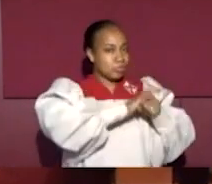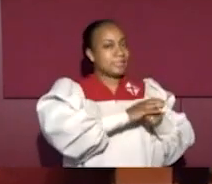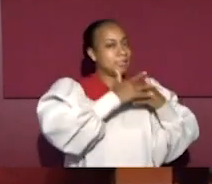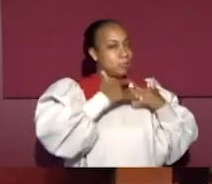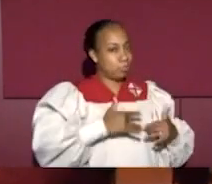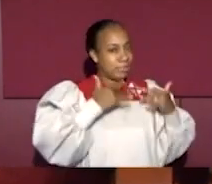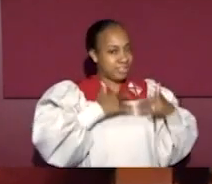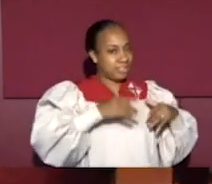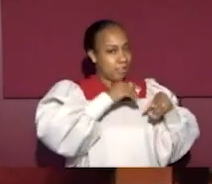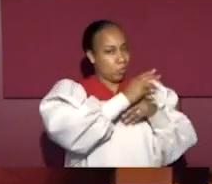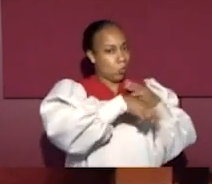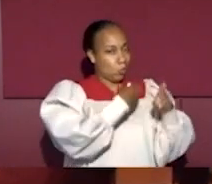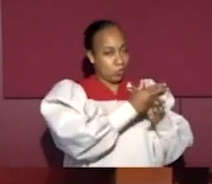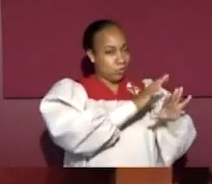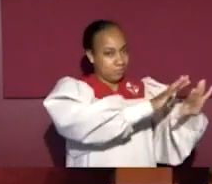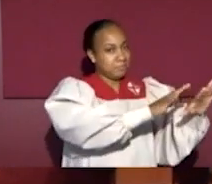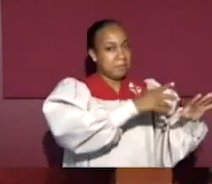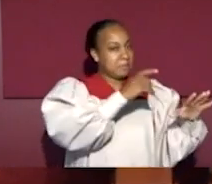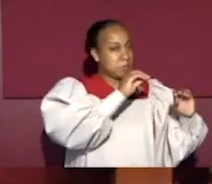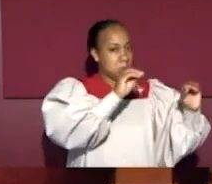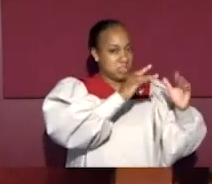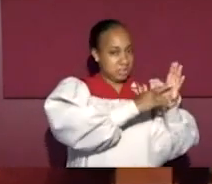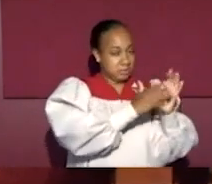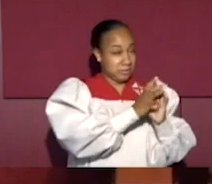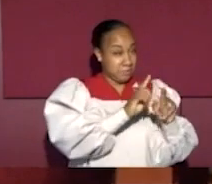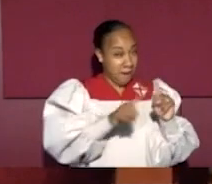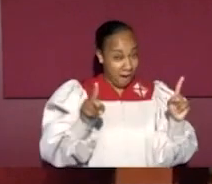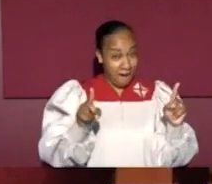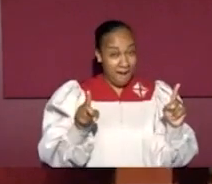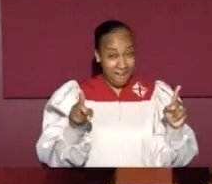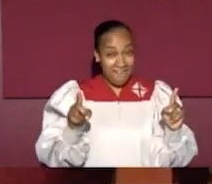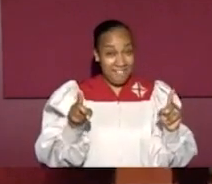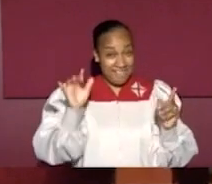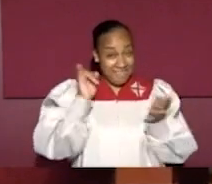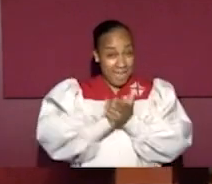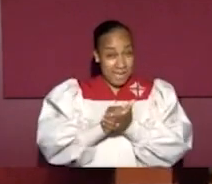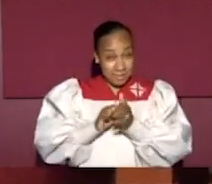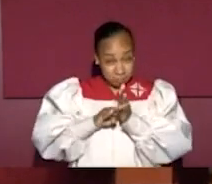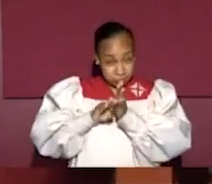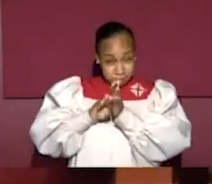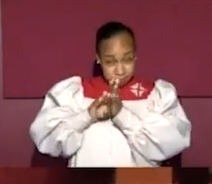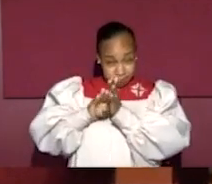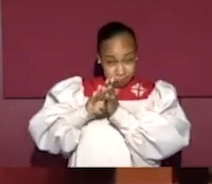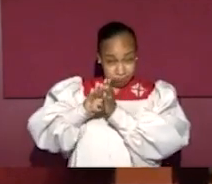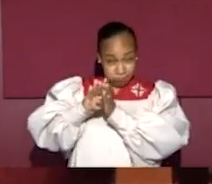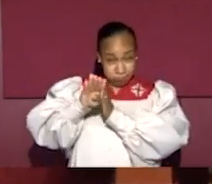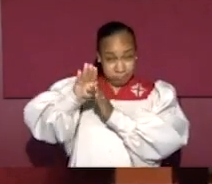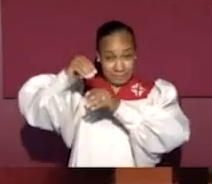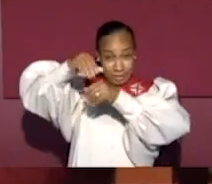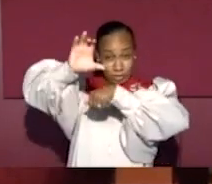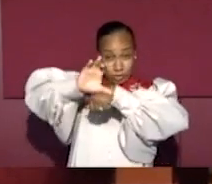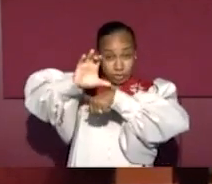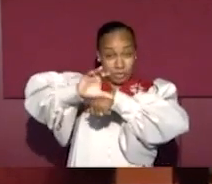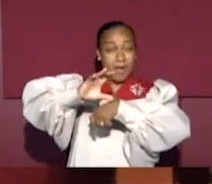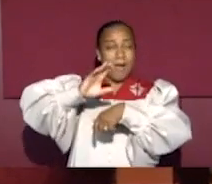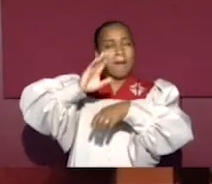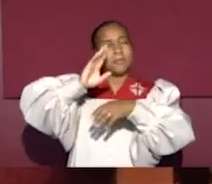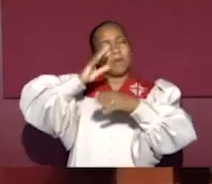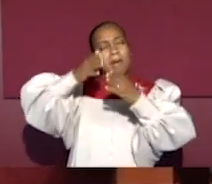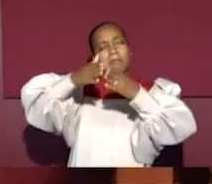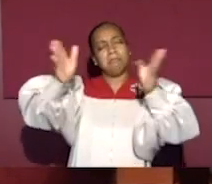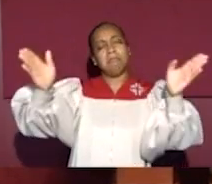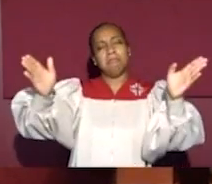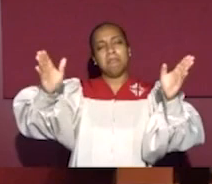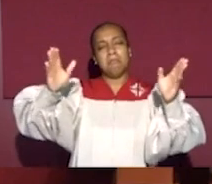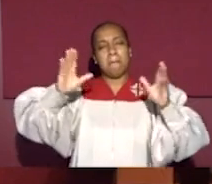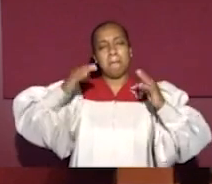in the world because they don't have Jesus. But those things are on the rise in the church. When I say the church, I mean the body of Christ as